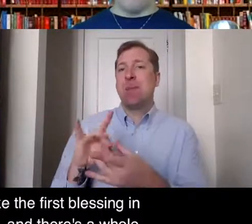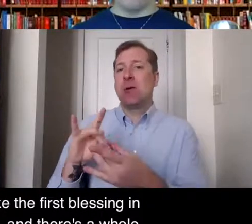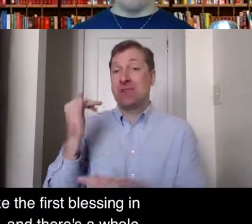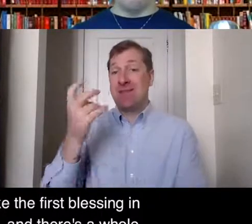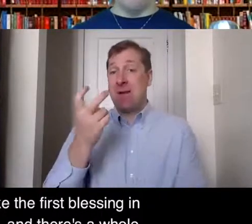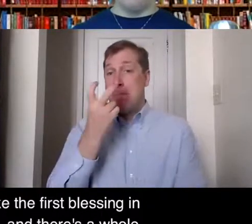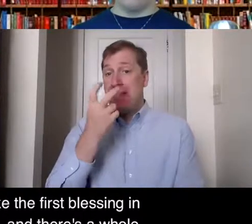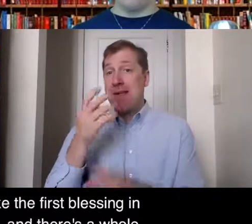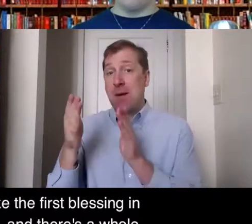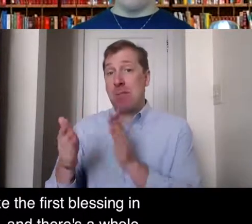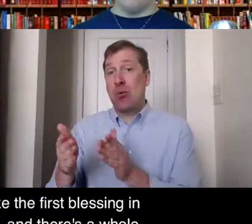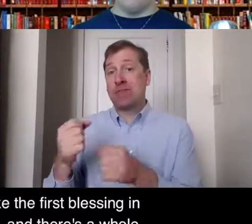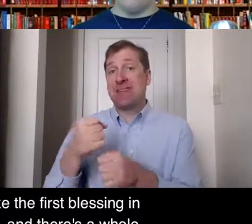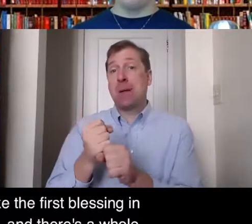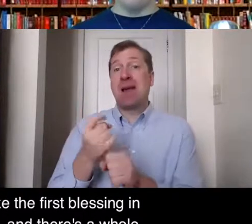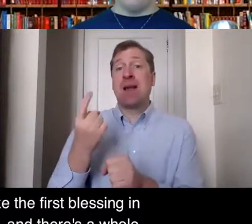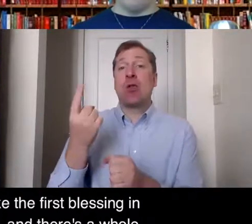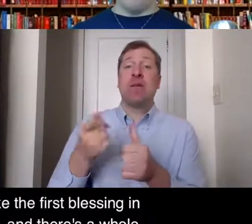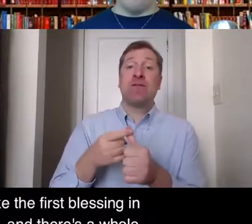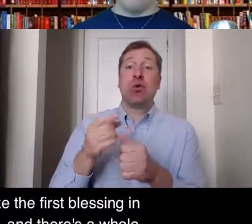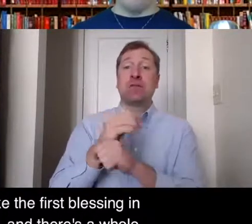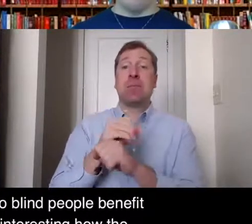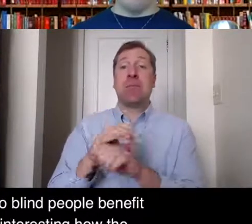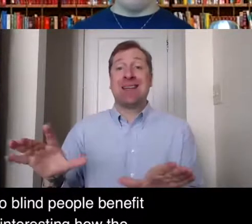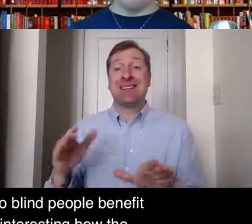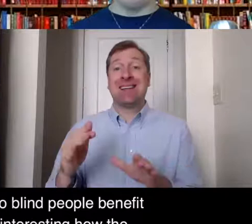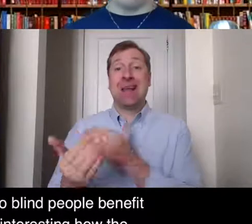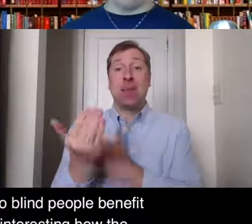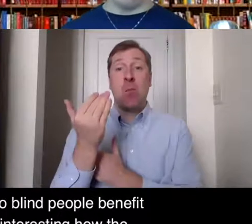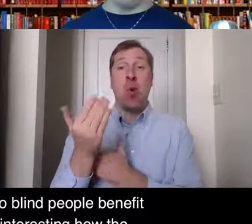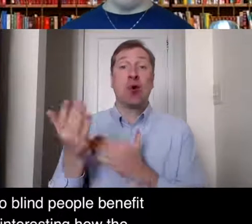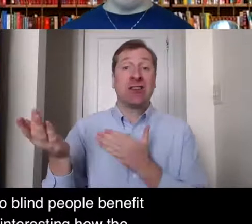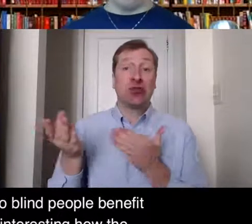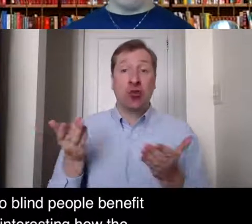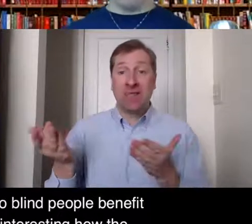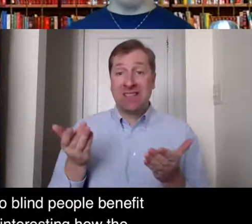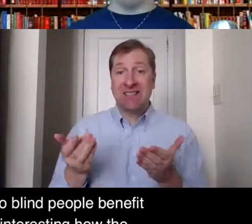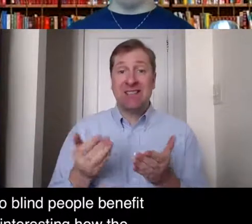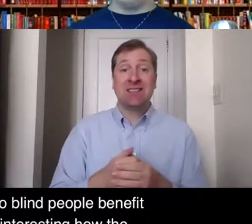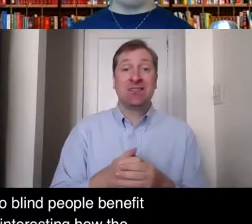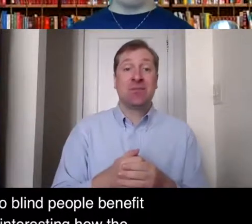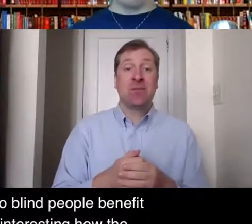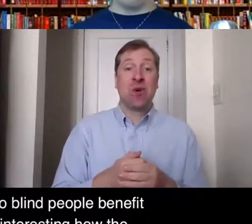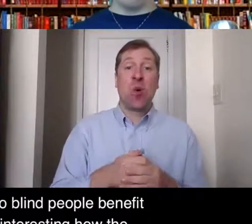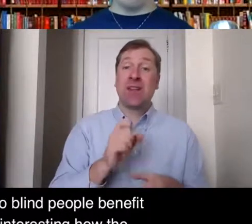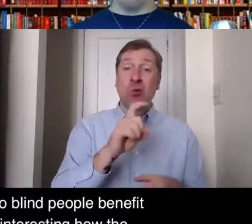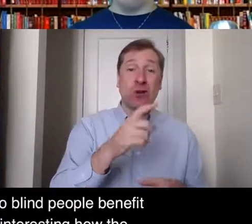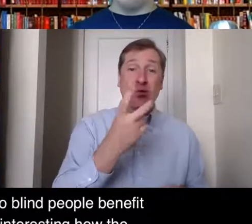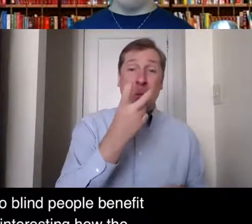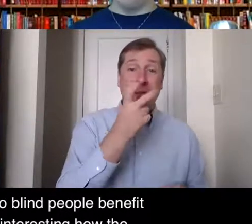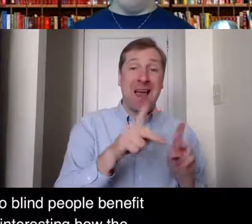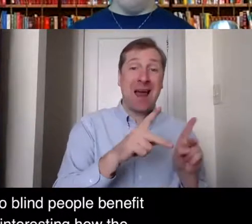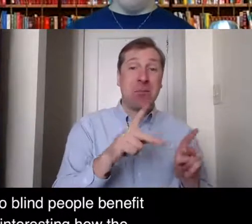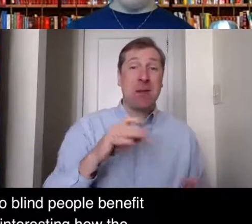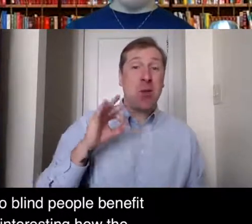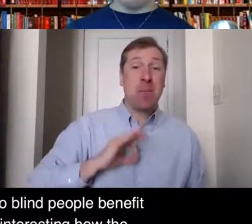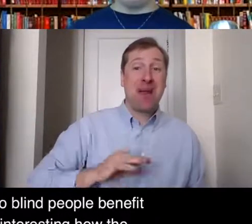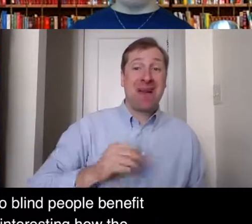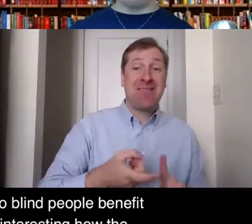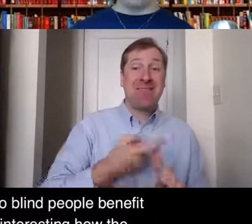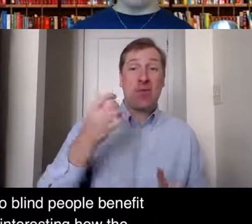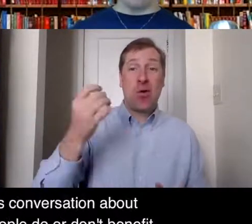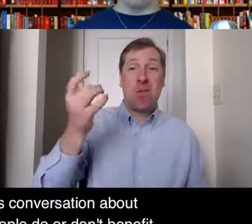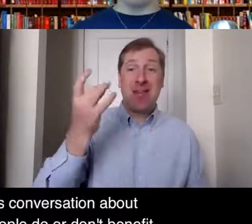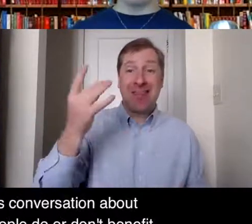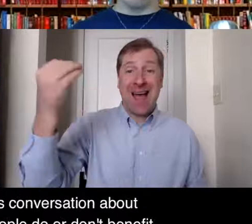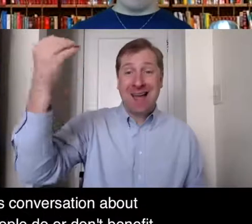first blessing in the morning services. And there's a whole conversation about do blind people benefit from lights? And it's